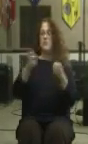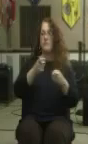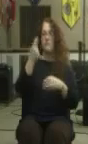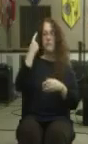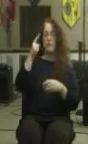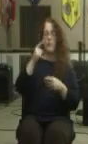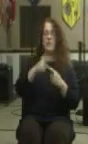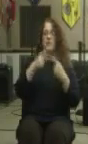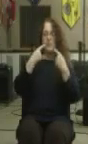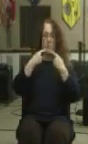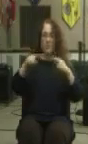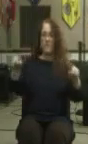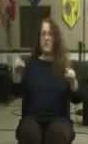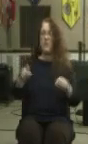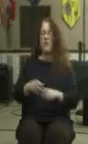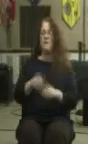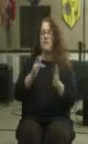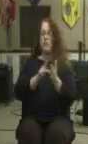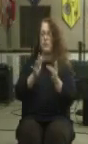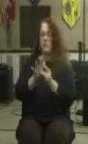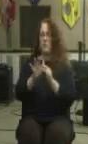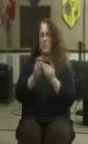the word.